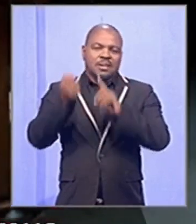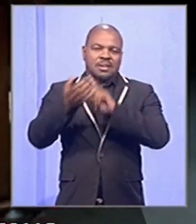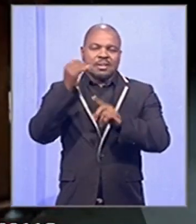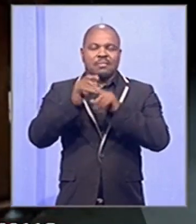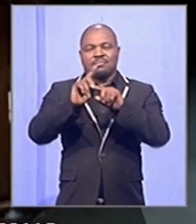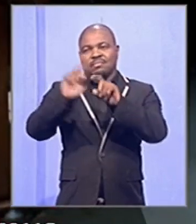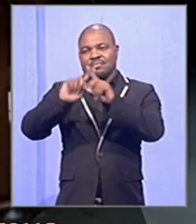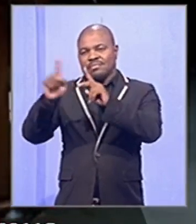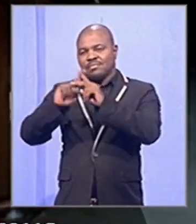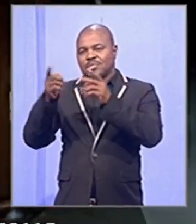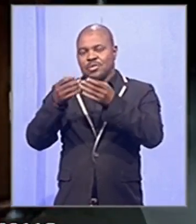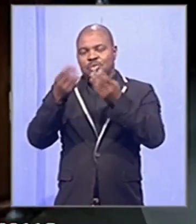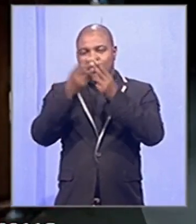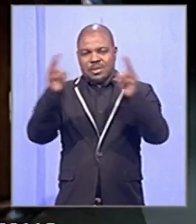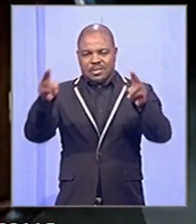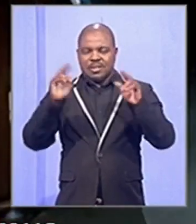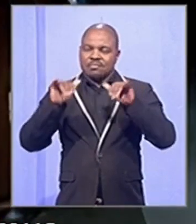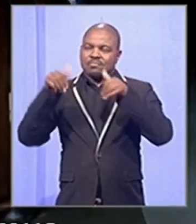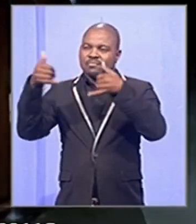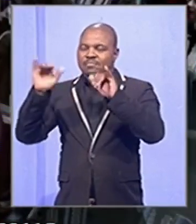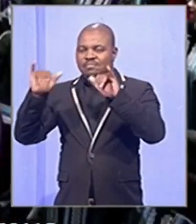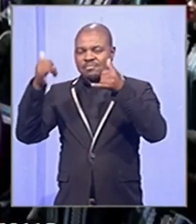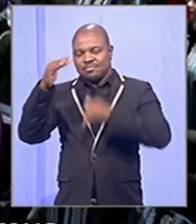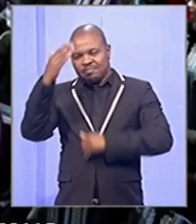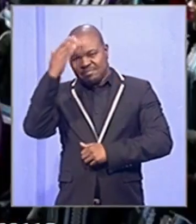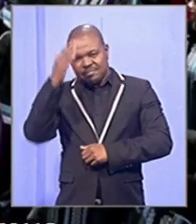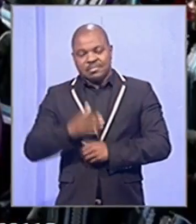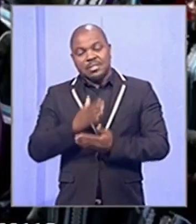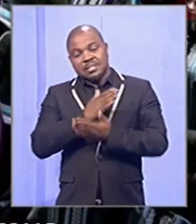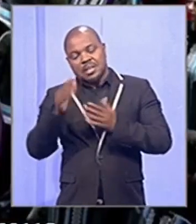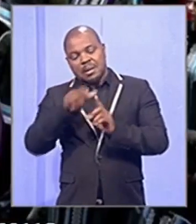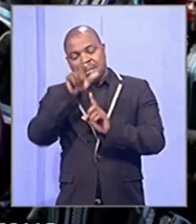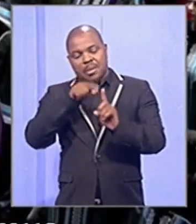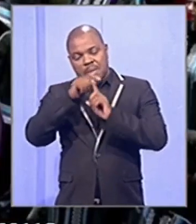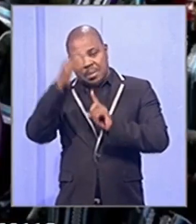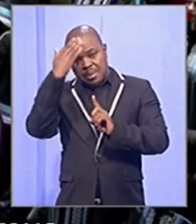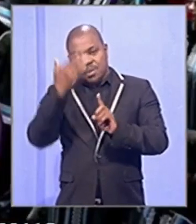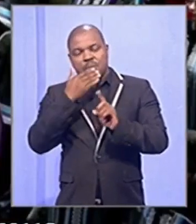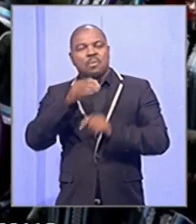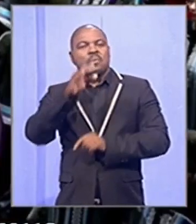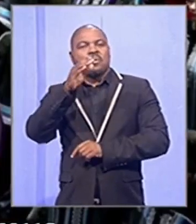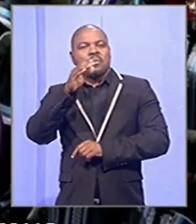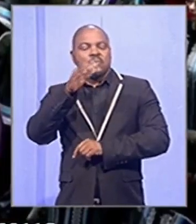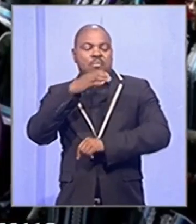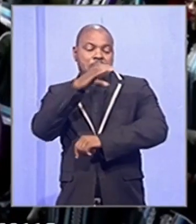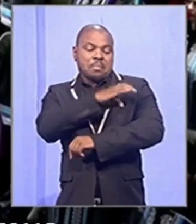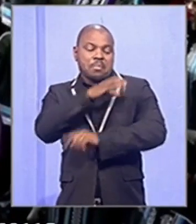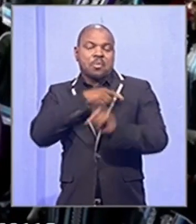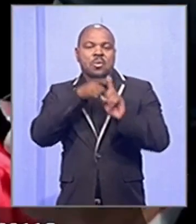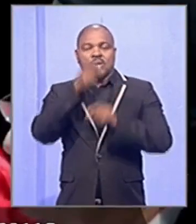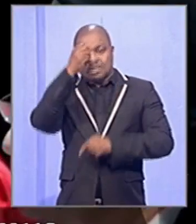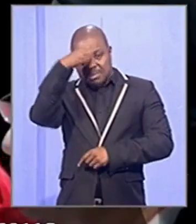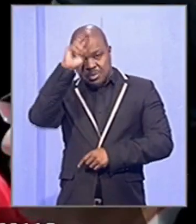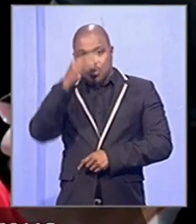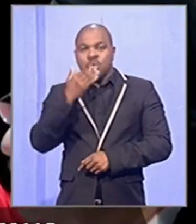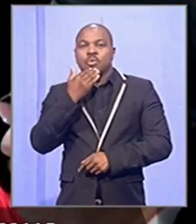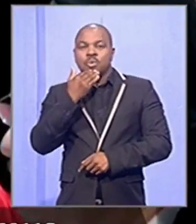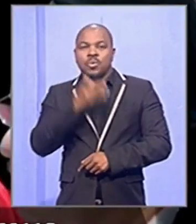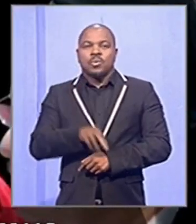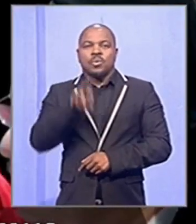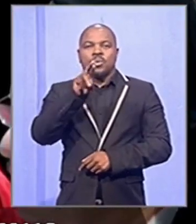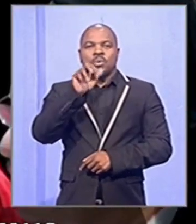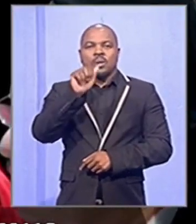Nakwena ya selemo ke ya ho keteka katleho ya boiphihlelo ba dithuto di-universiting tse fapaneng tsa naha, mme hara batho